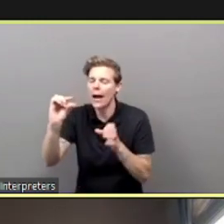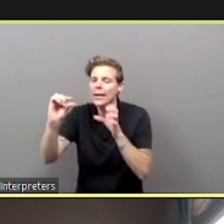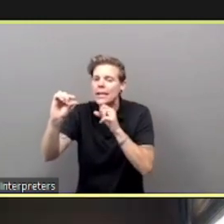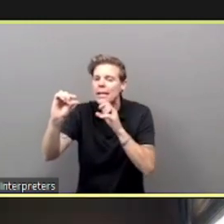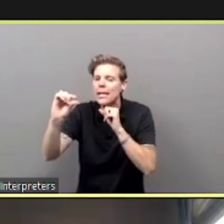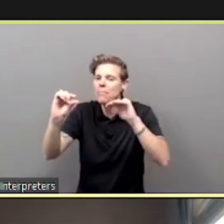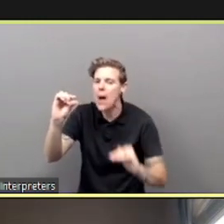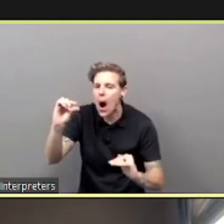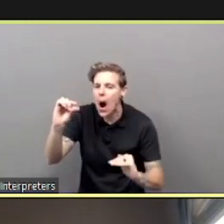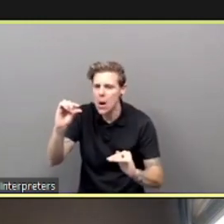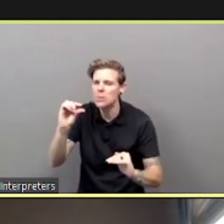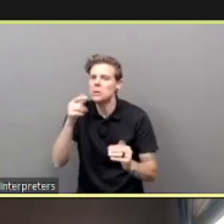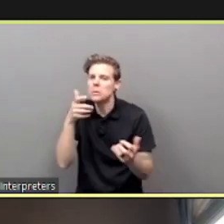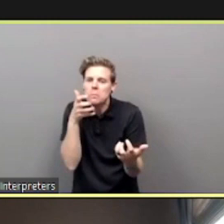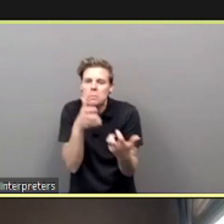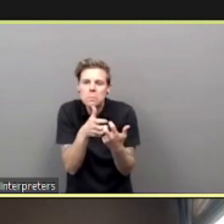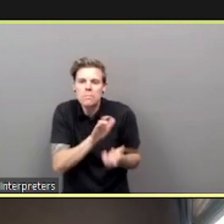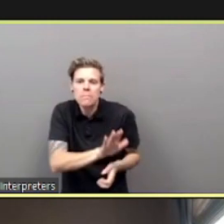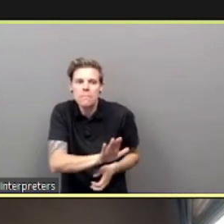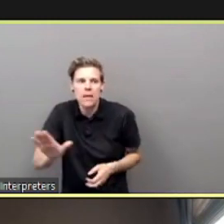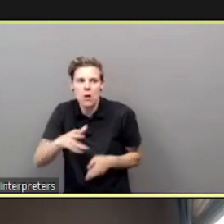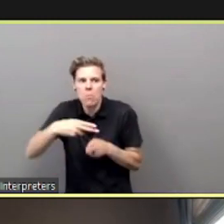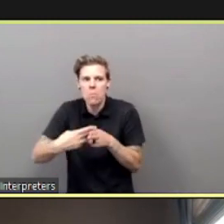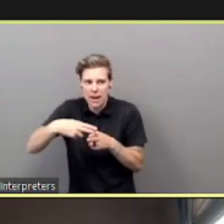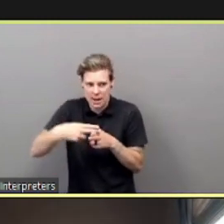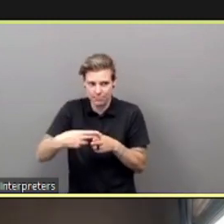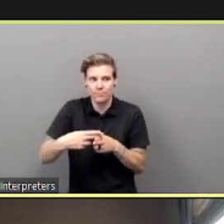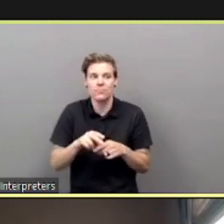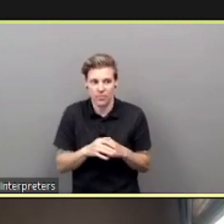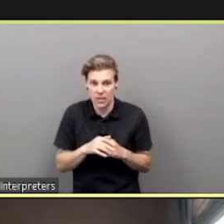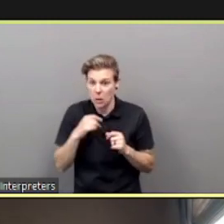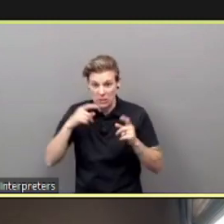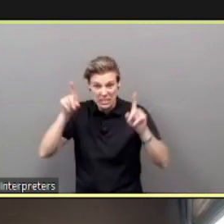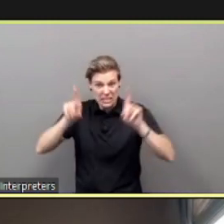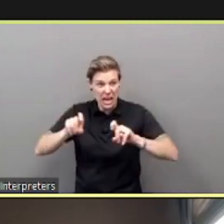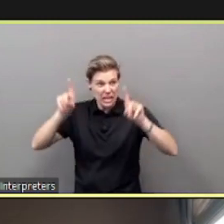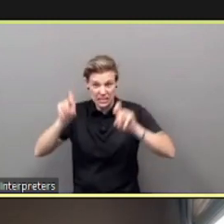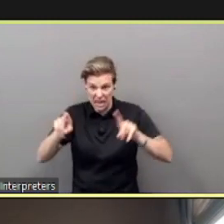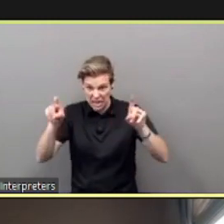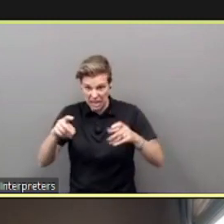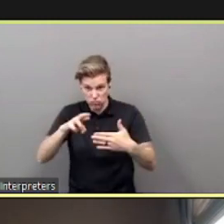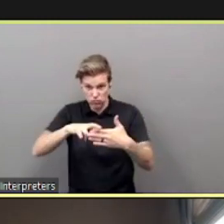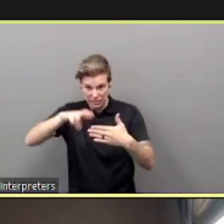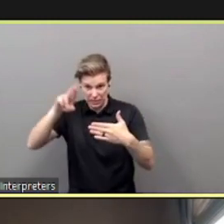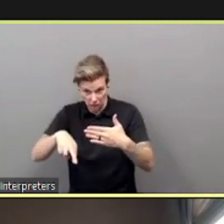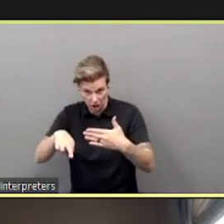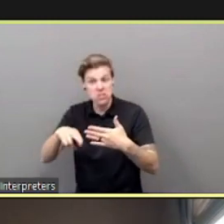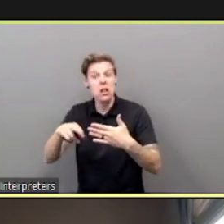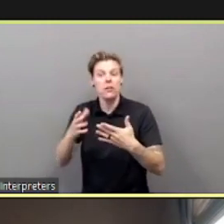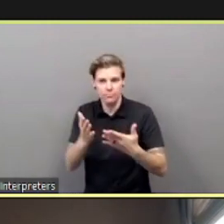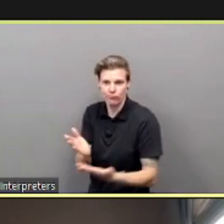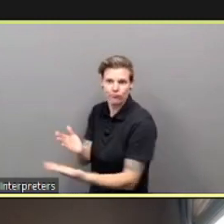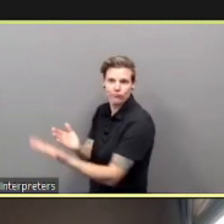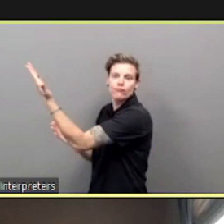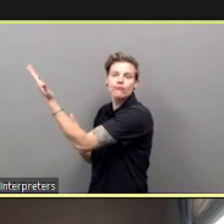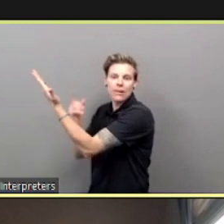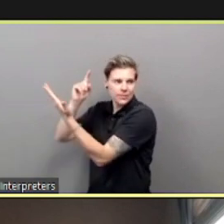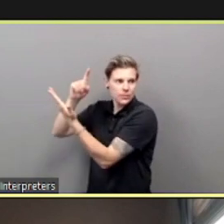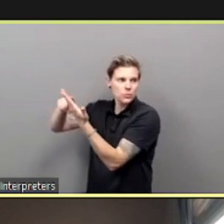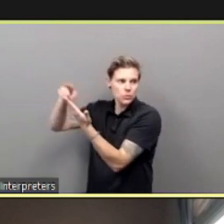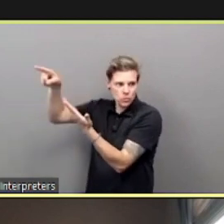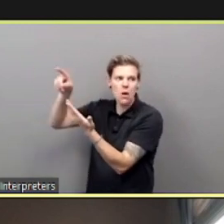When they applied for EUA several weeks later, it was approved. So we're hoping by Halloween that your 5